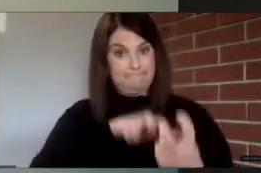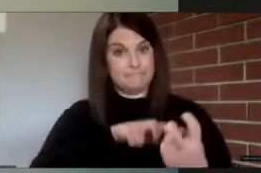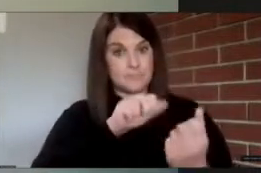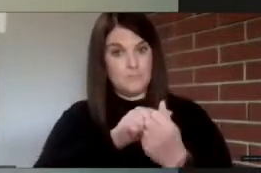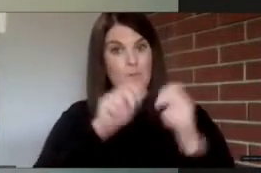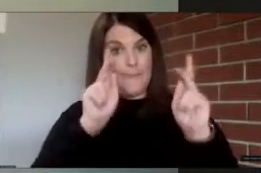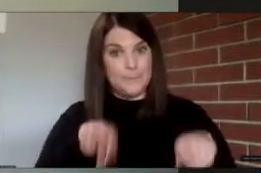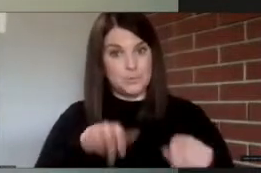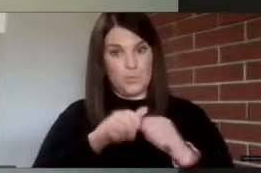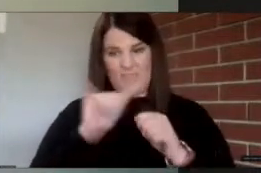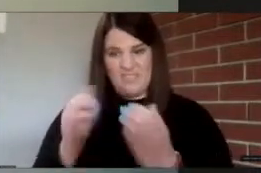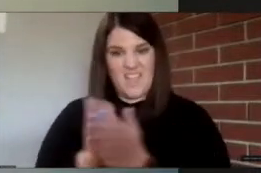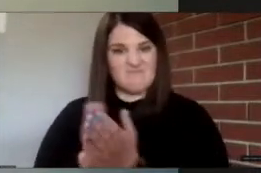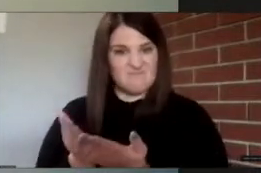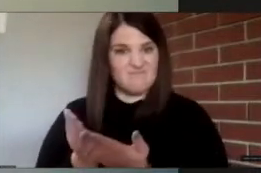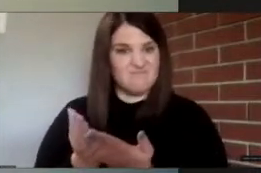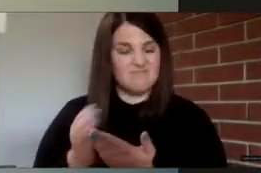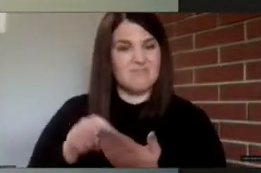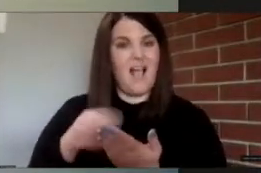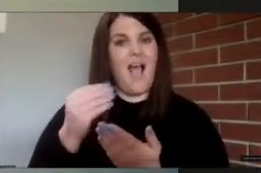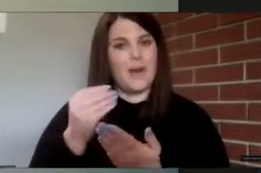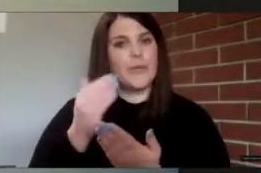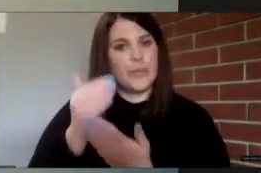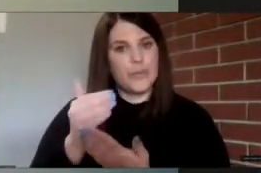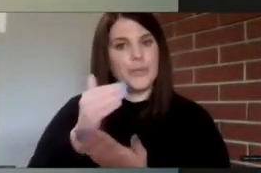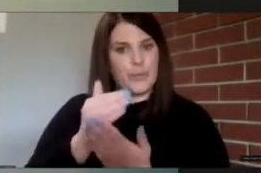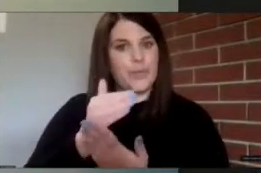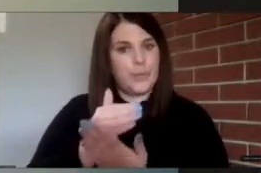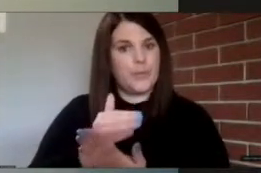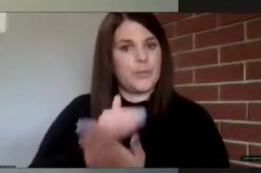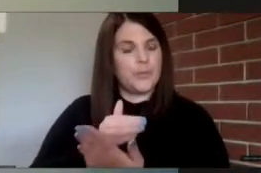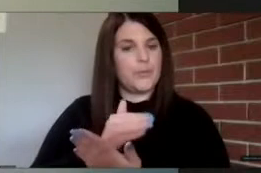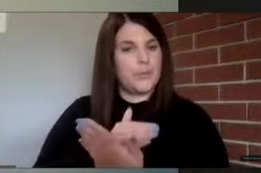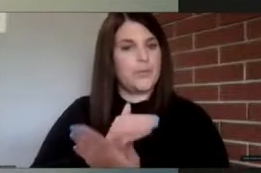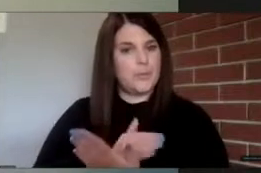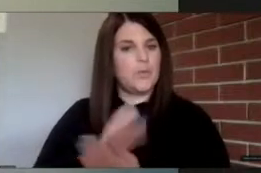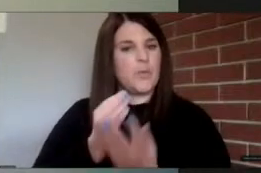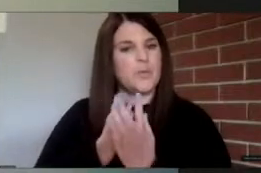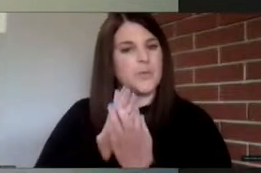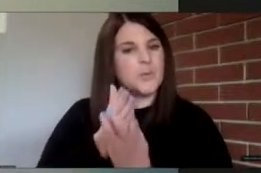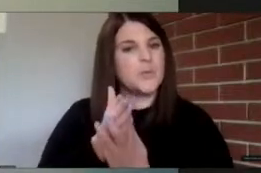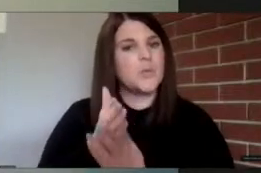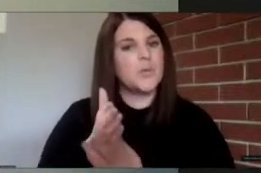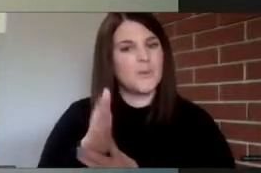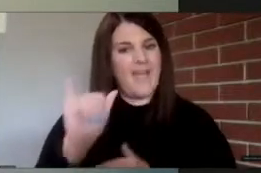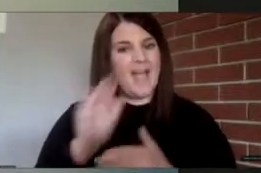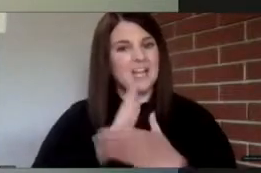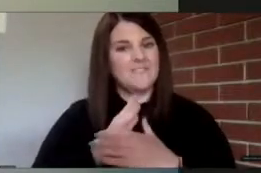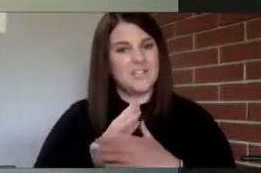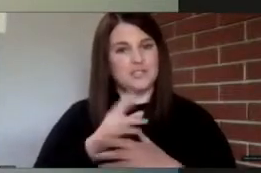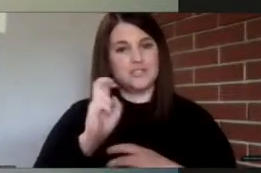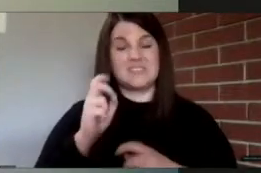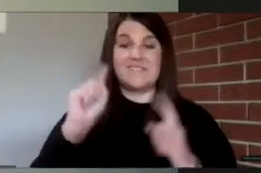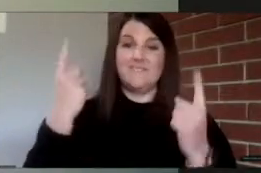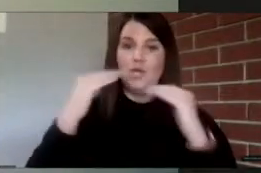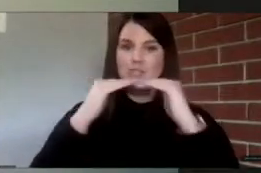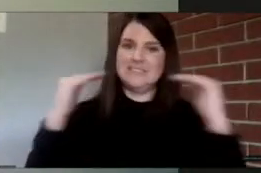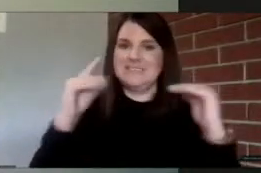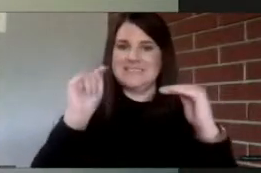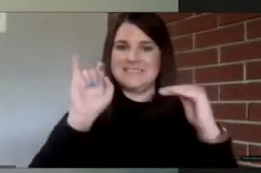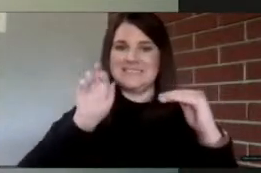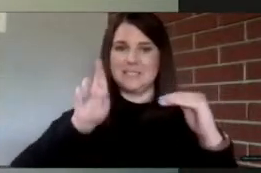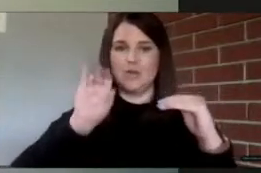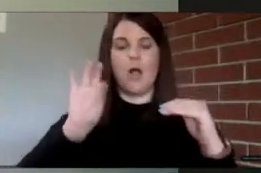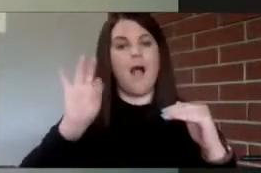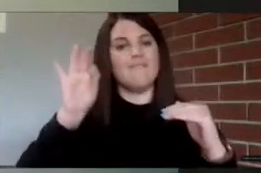with the manual and in a guided way take them through it. And this is what would be kind of like the first tier of cognitive behavioral therapy